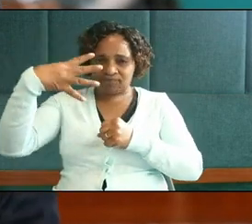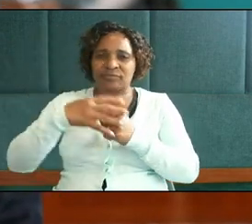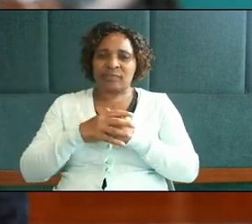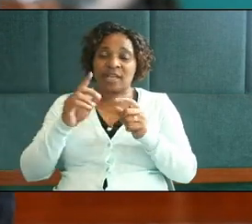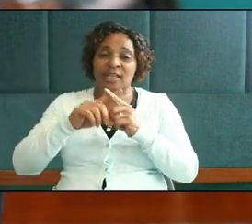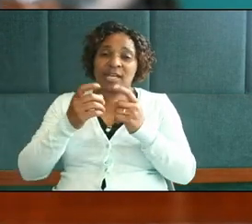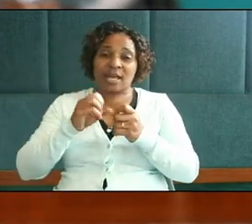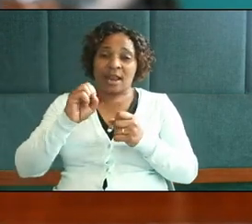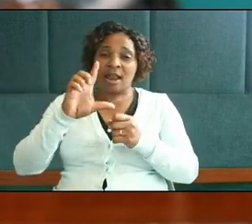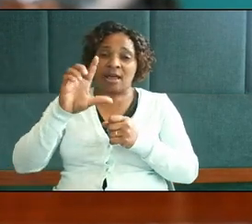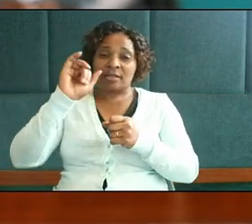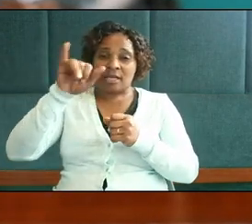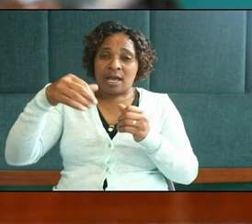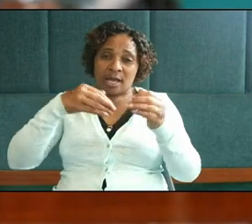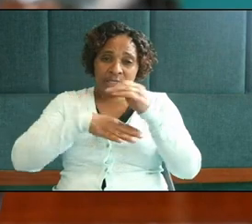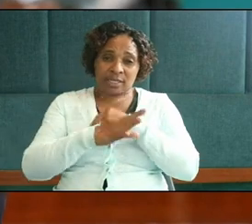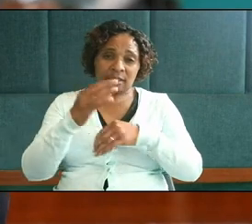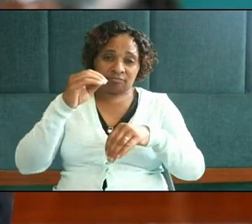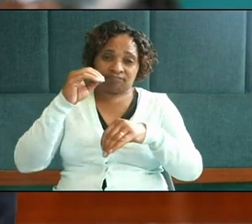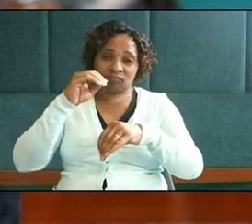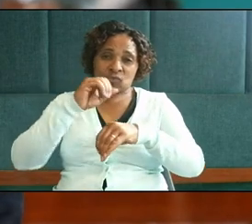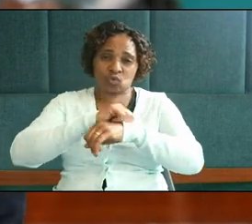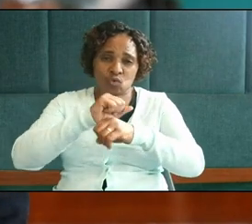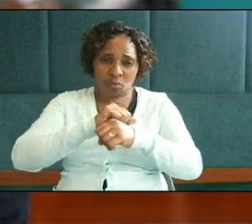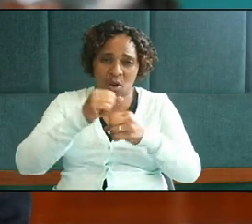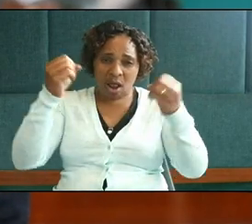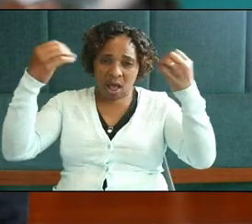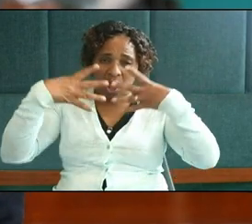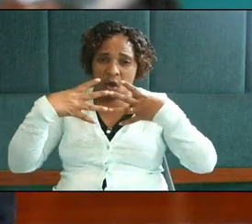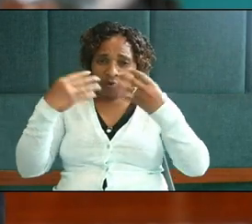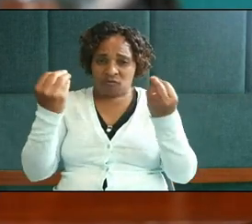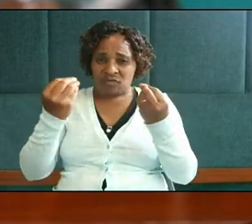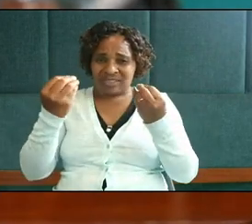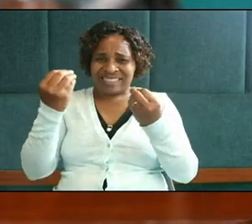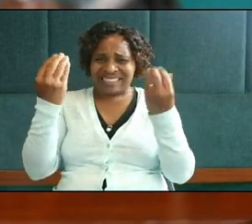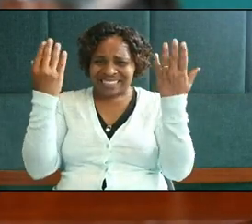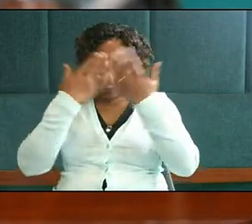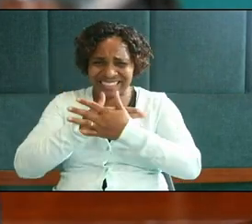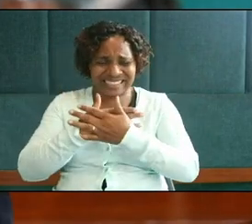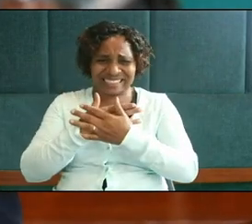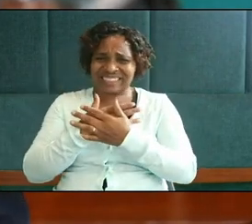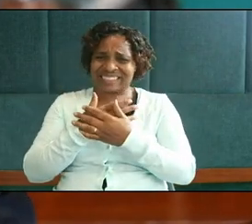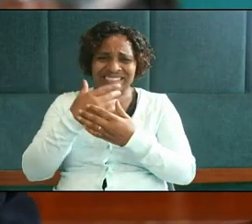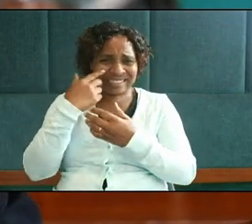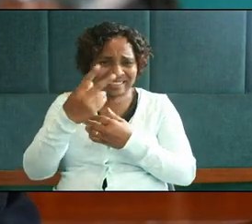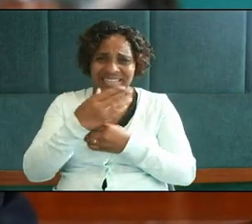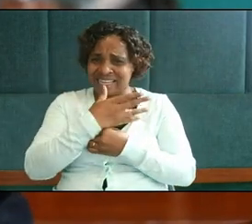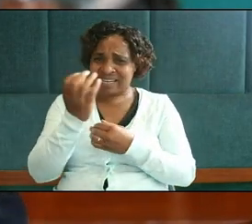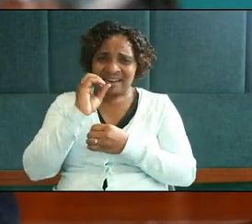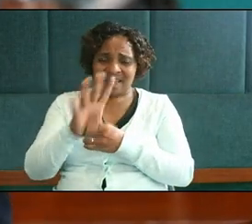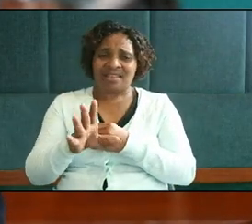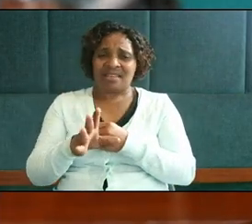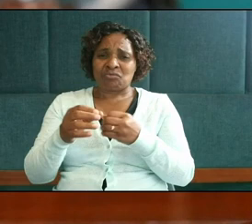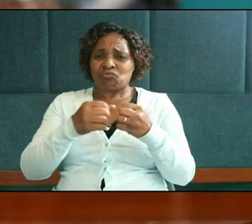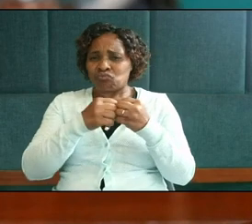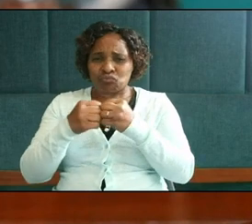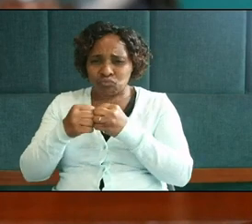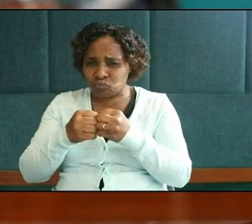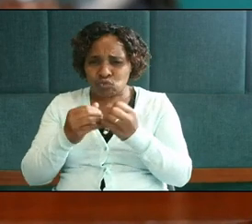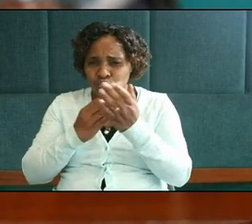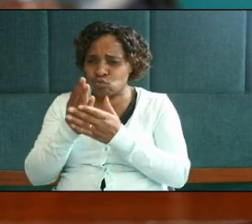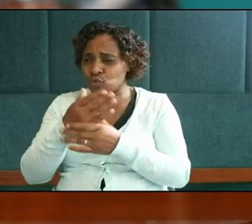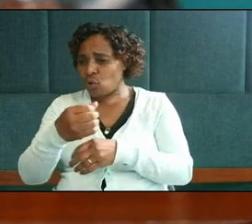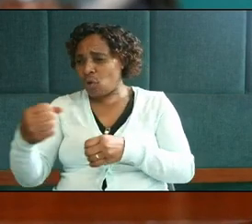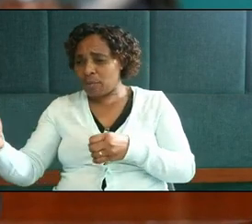as Elijah entered his bedroom, the light went off. It was dark and he couldn't see anything, and he felt a strong wind blowing through the open